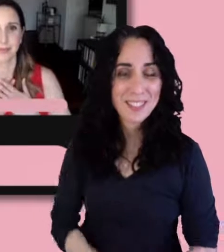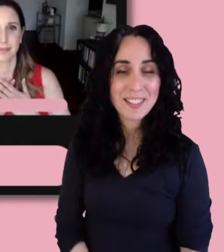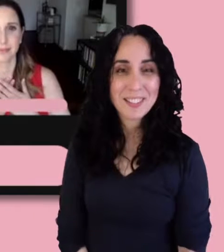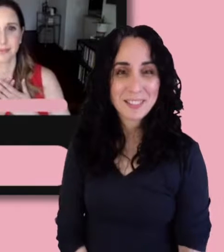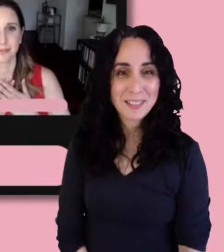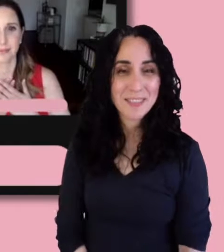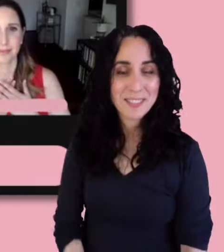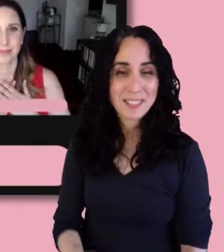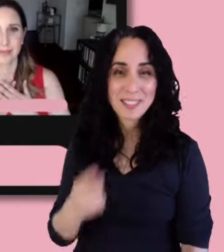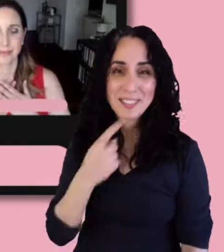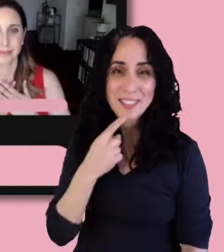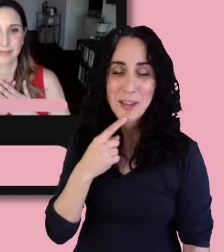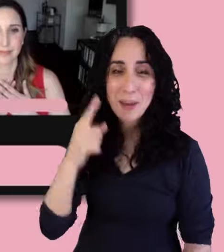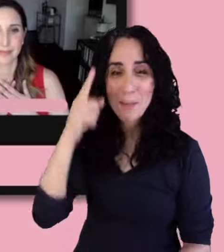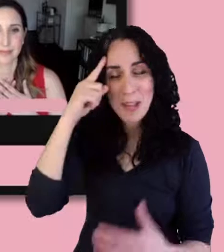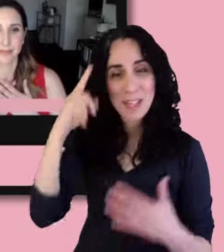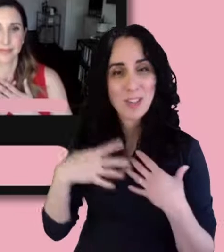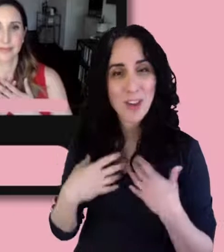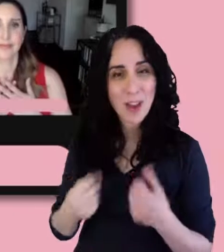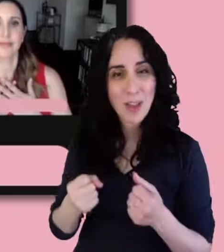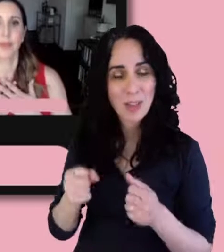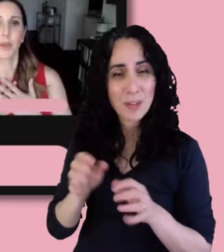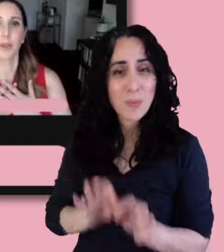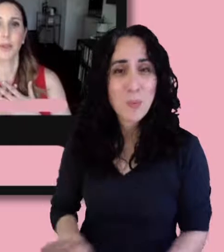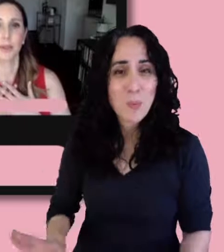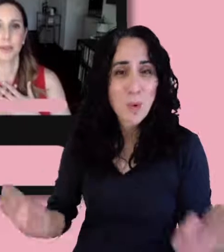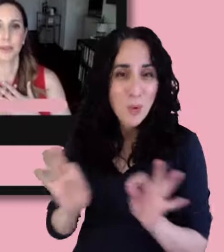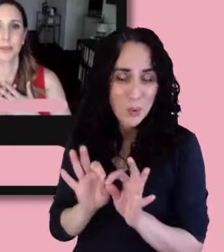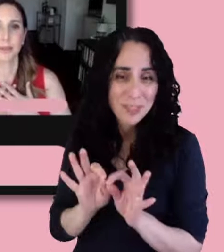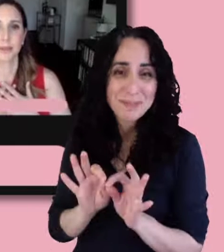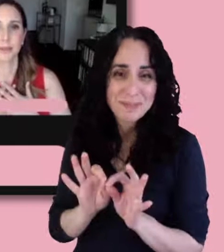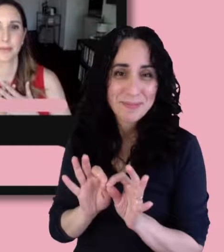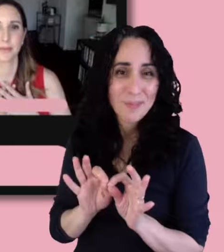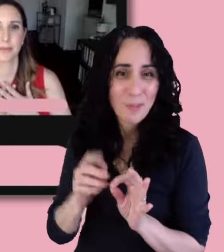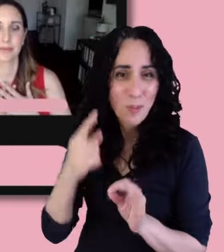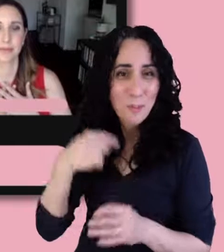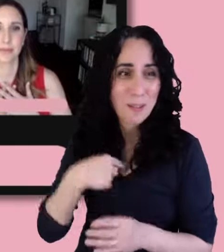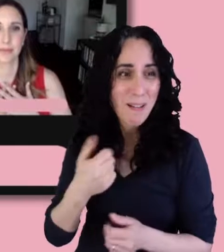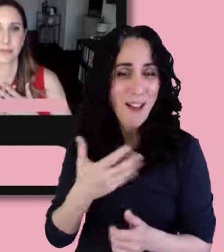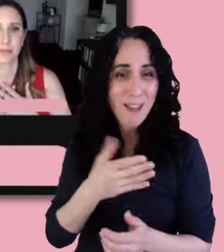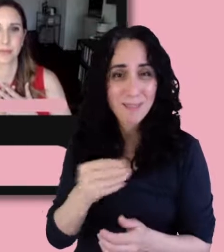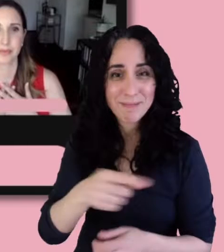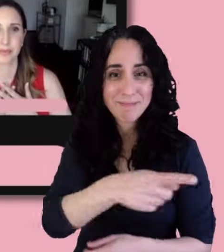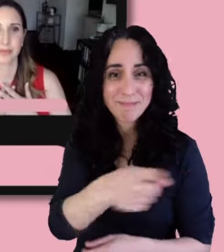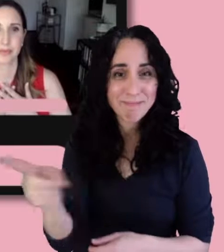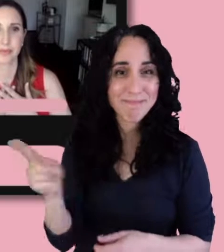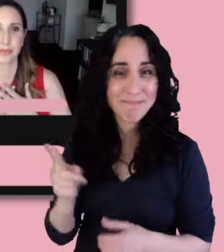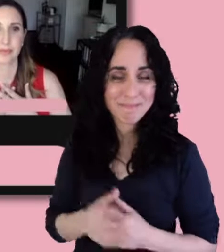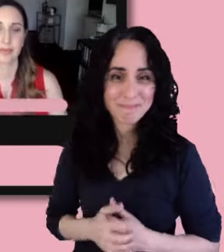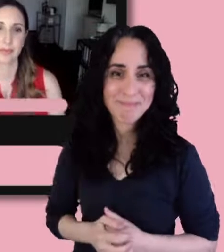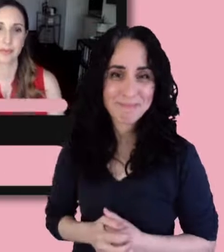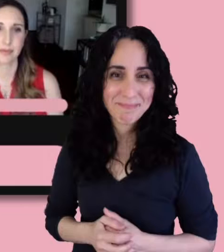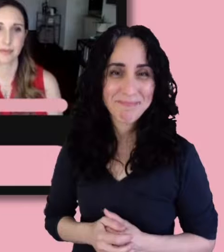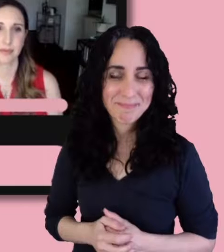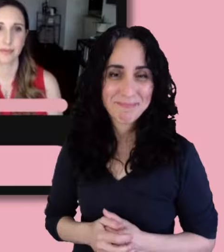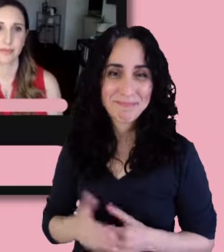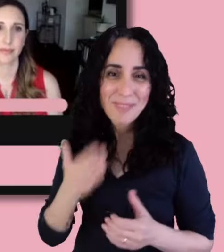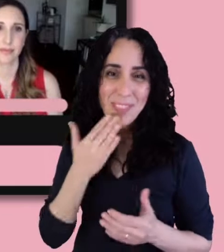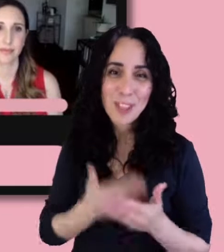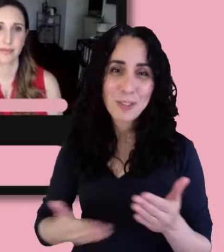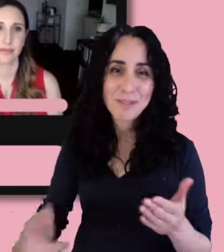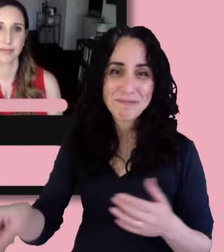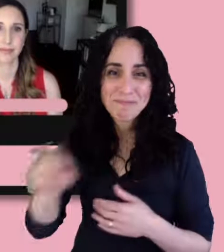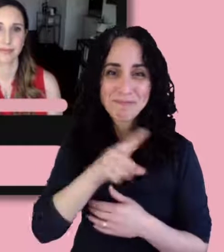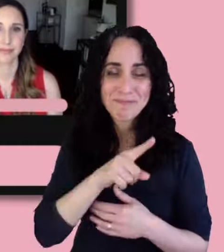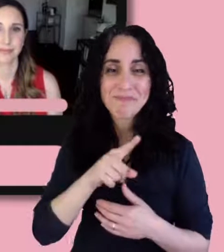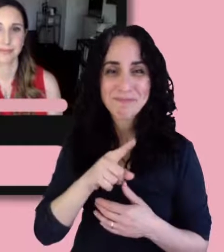this. Like I said, mental health is really important to me and obviously to so many other people out there. And thank you so much